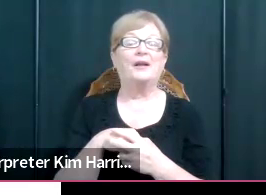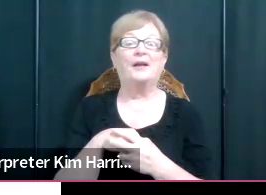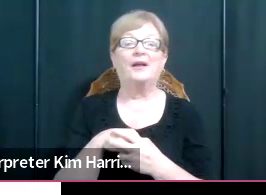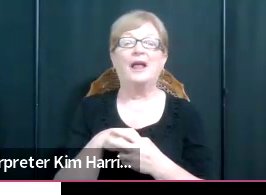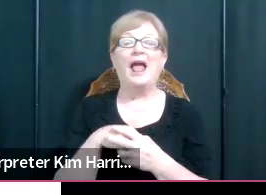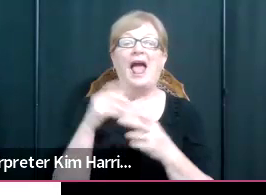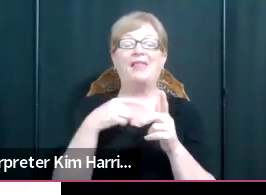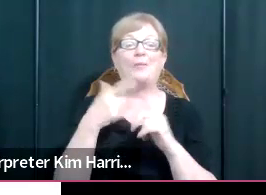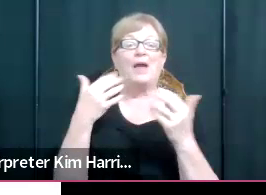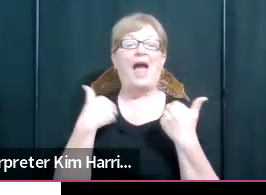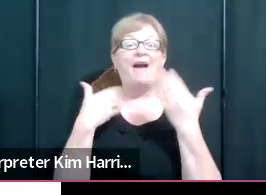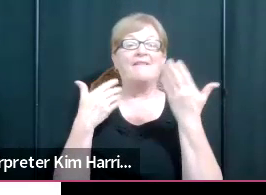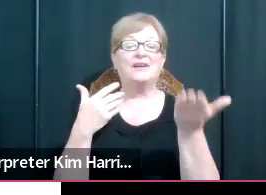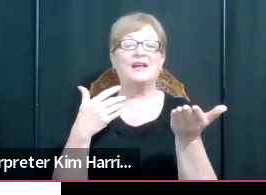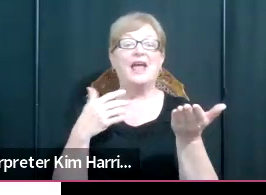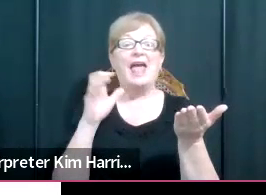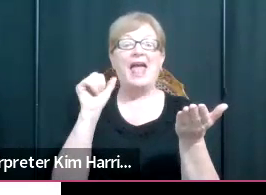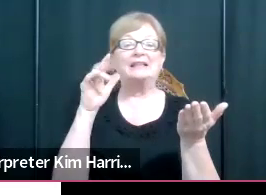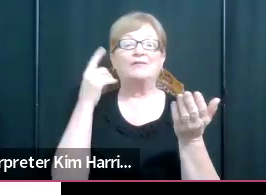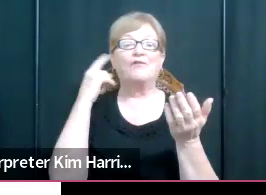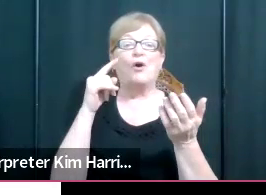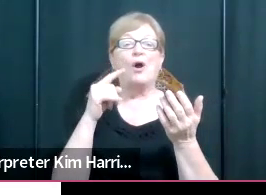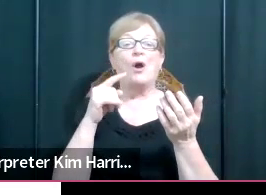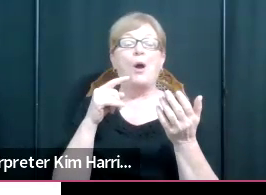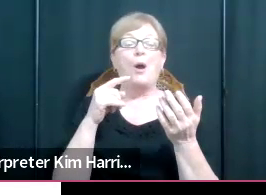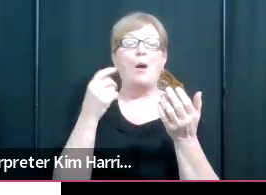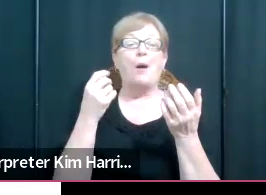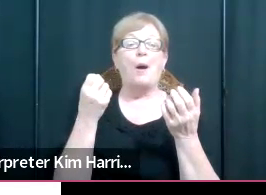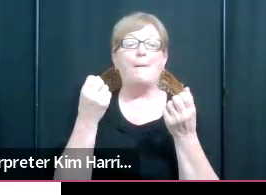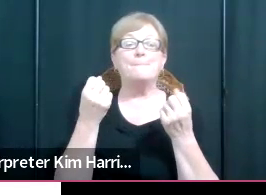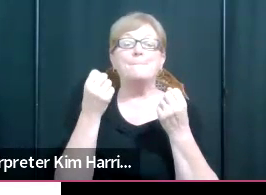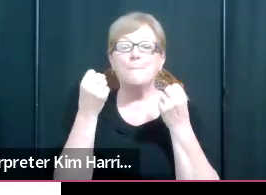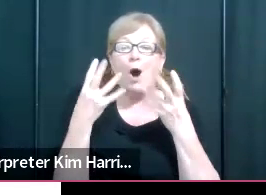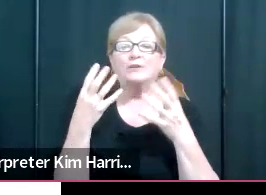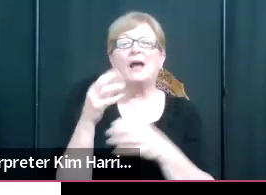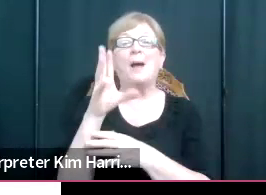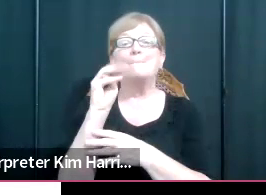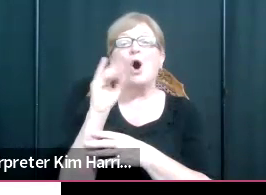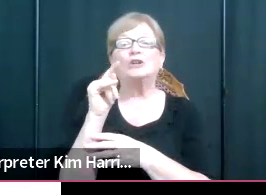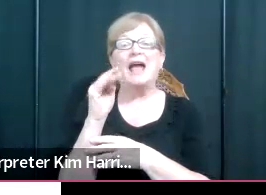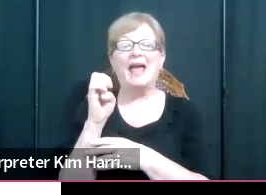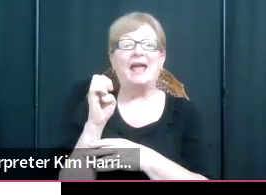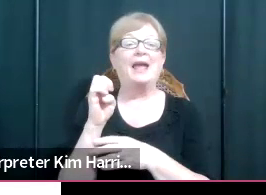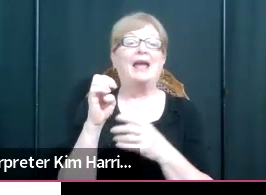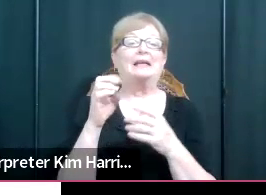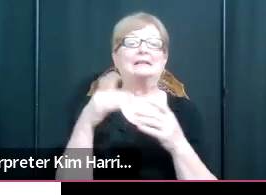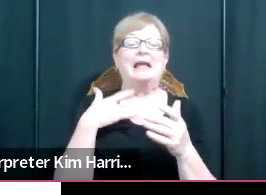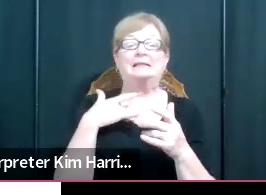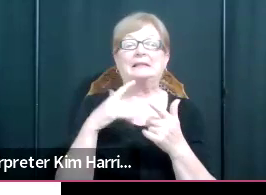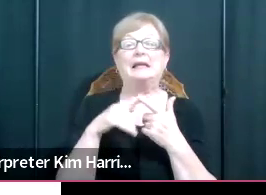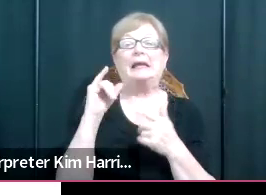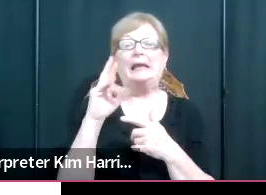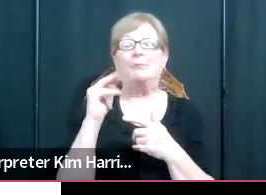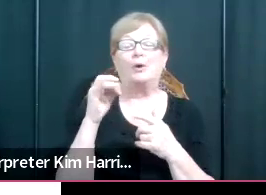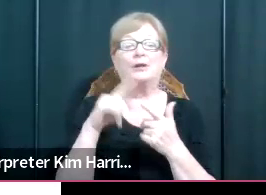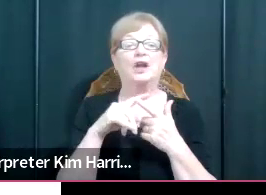and then we have AT for multi-sense input. So you can make